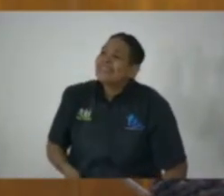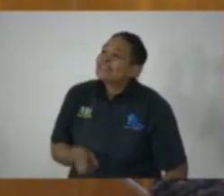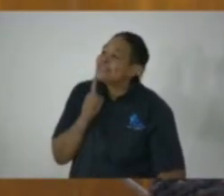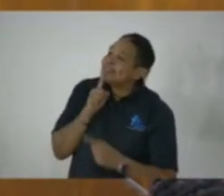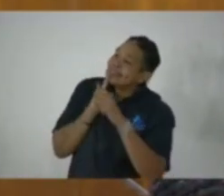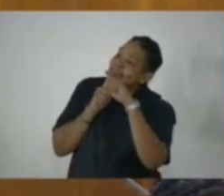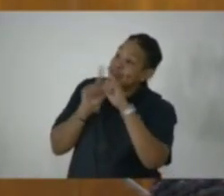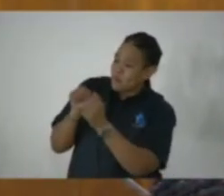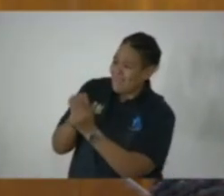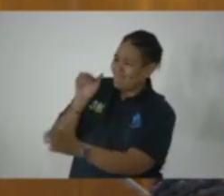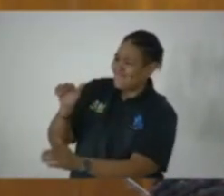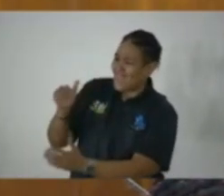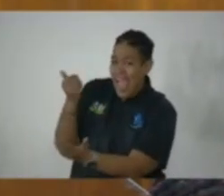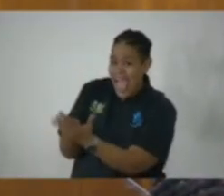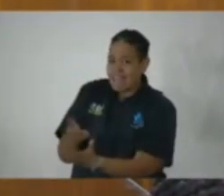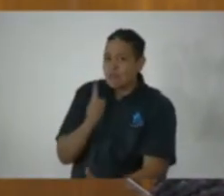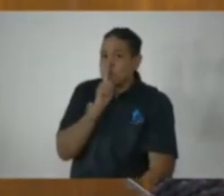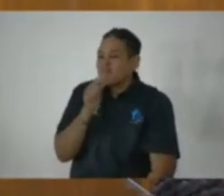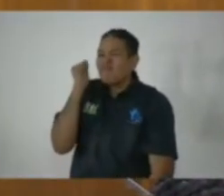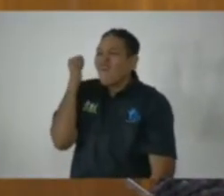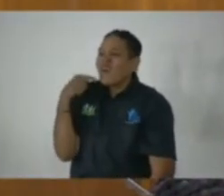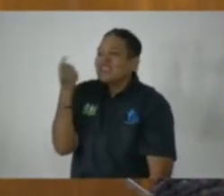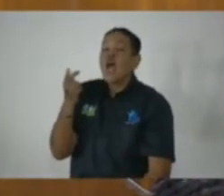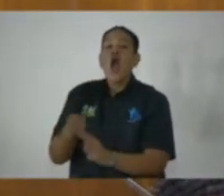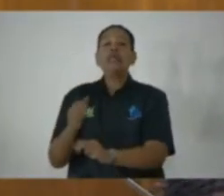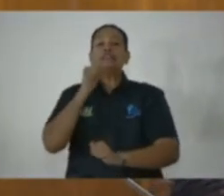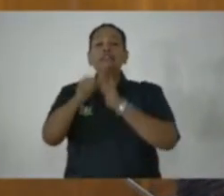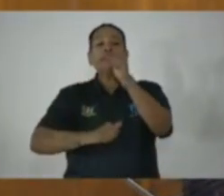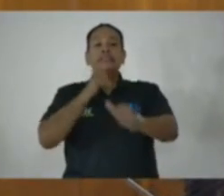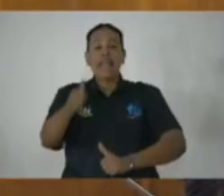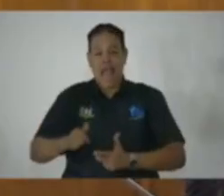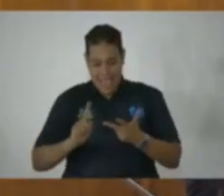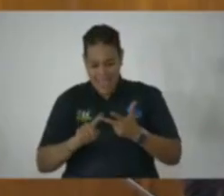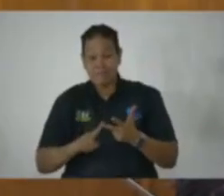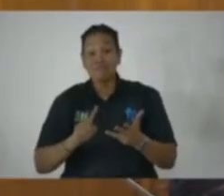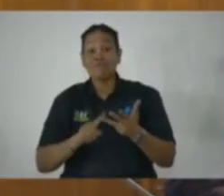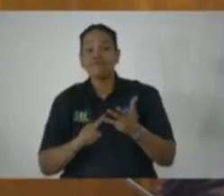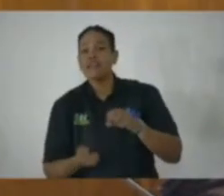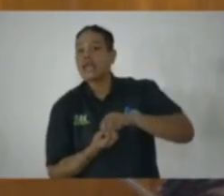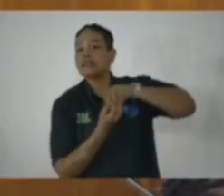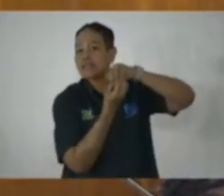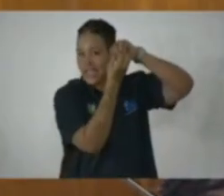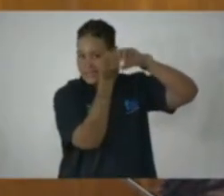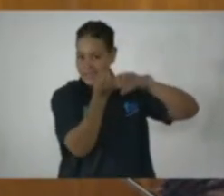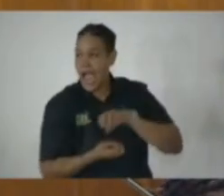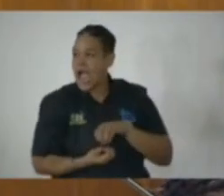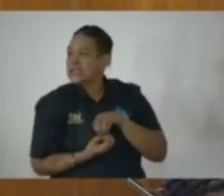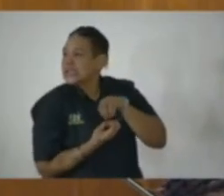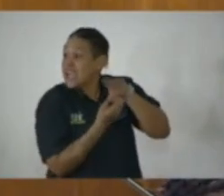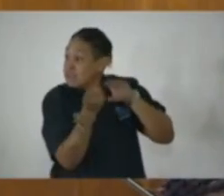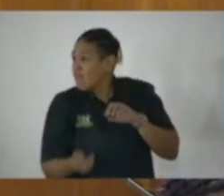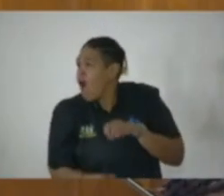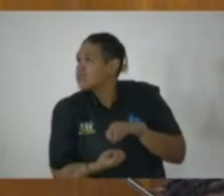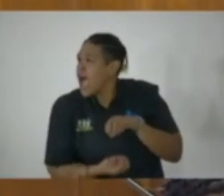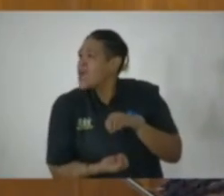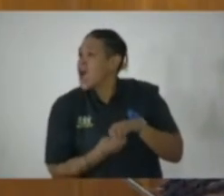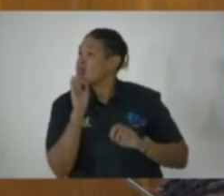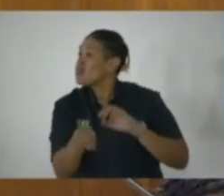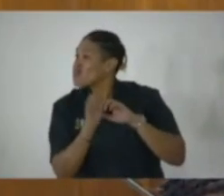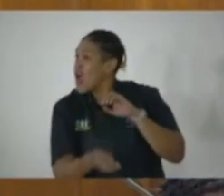even when confronted with evidence. That's called denial. There's fabrication, making up completely false